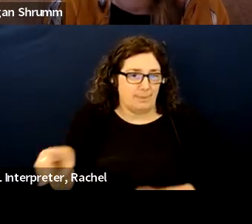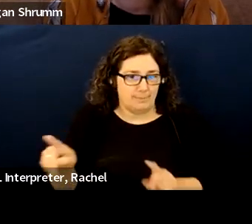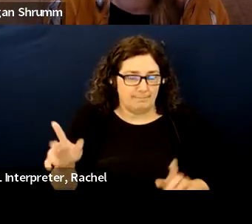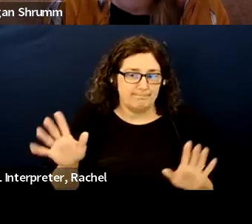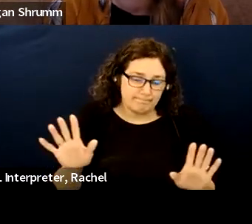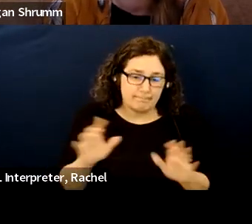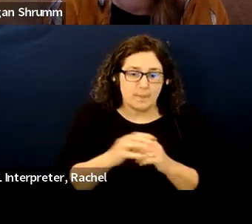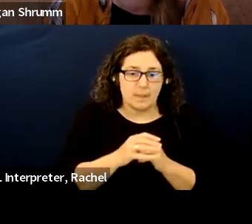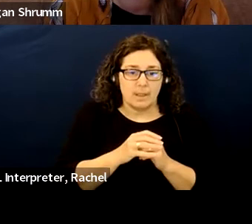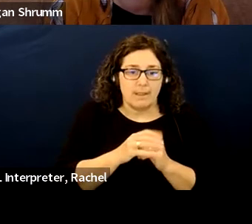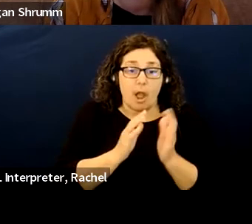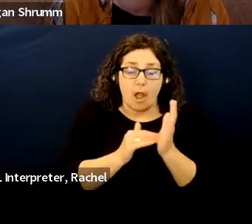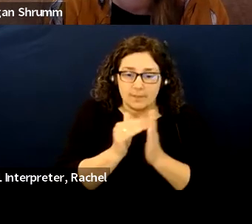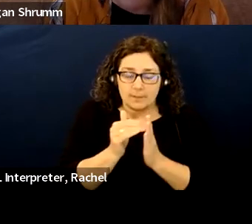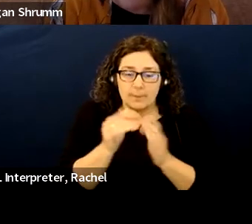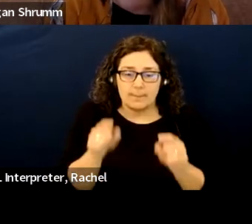and often